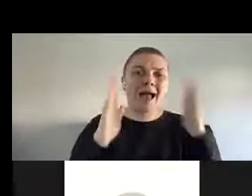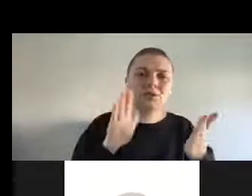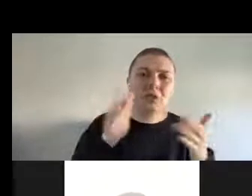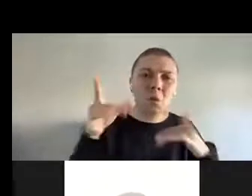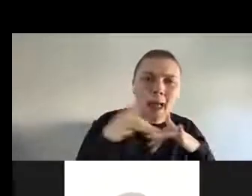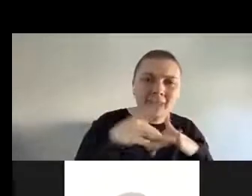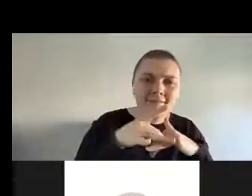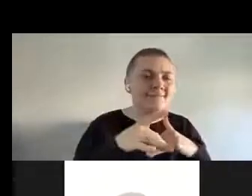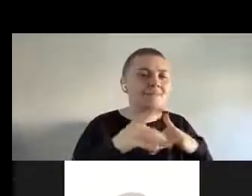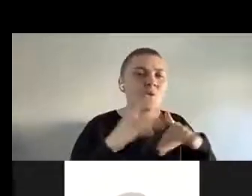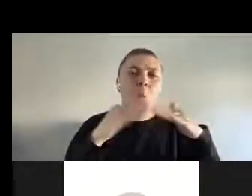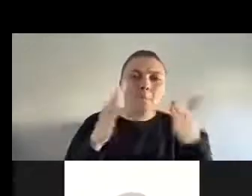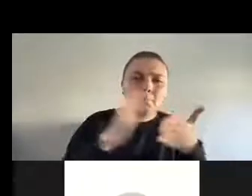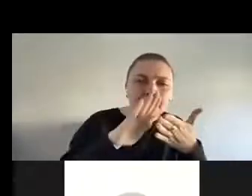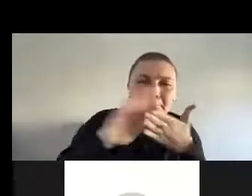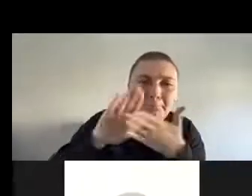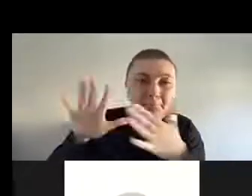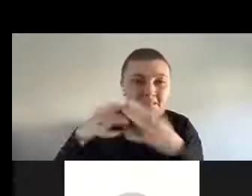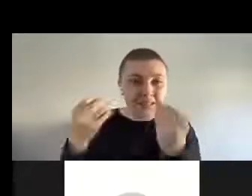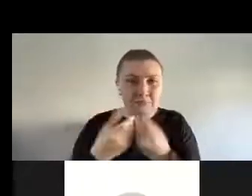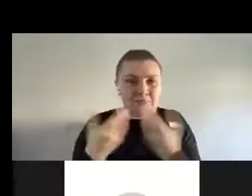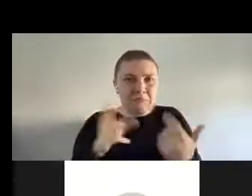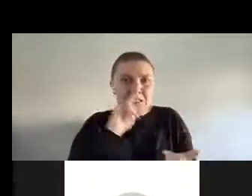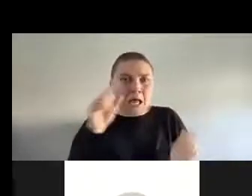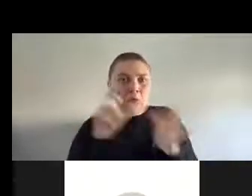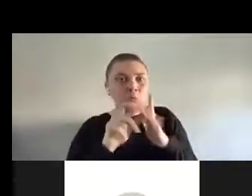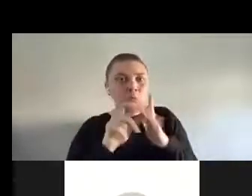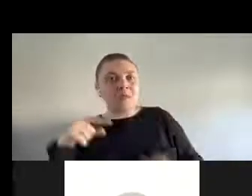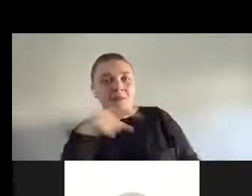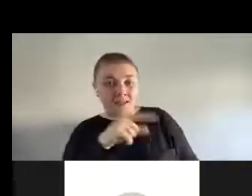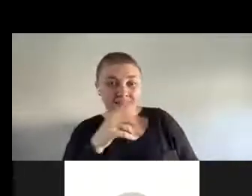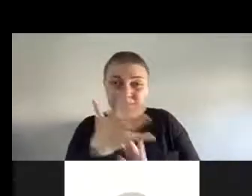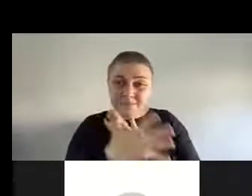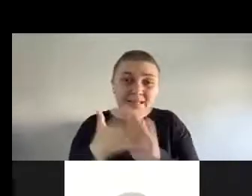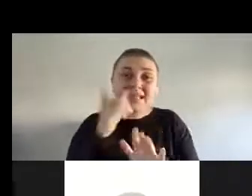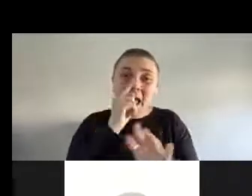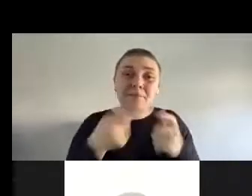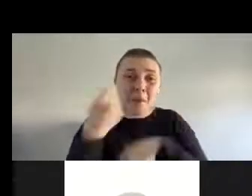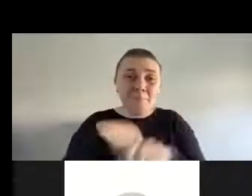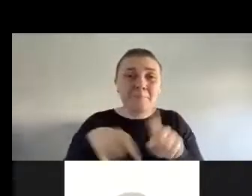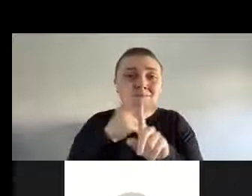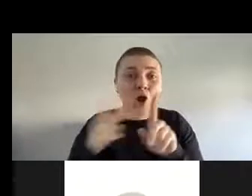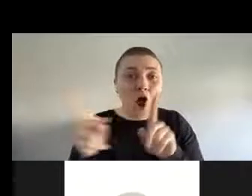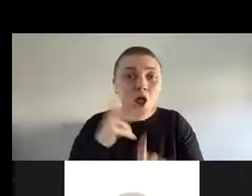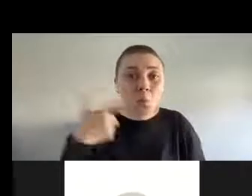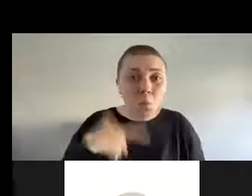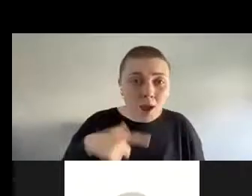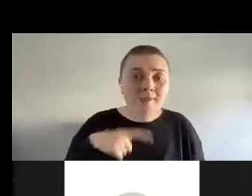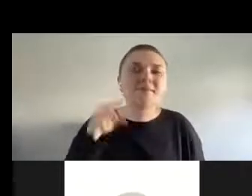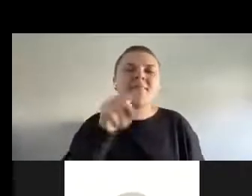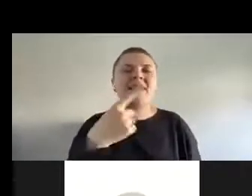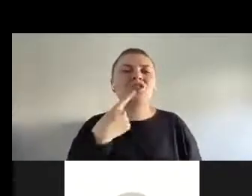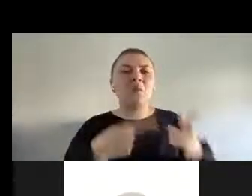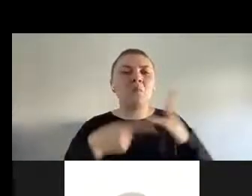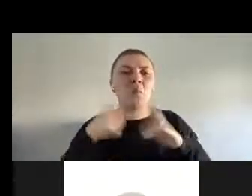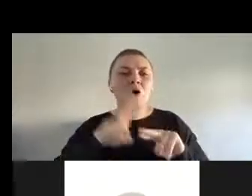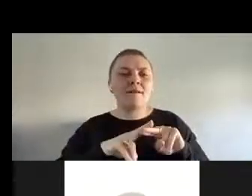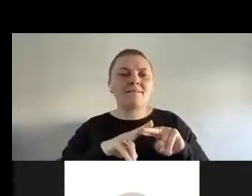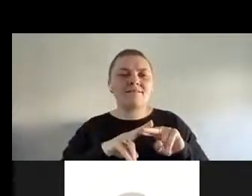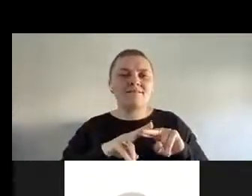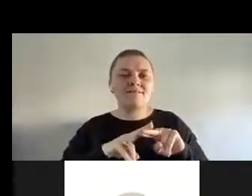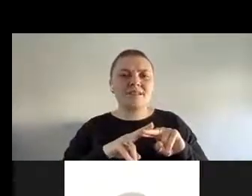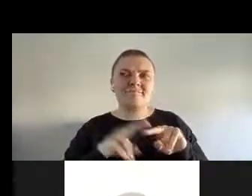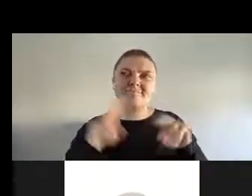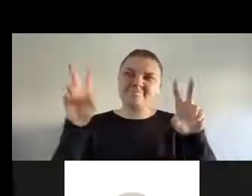or a homemaker, which basically can lead to violence, because this kind of says